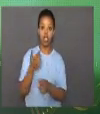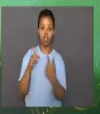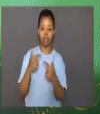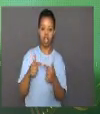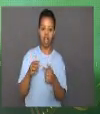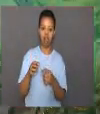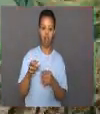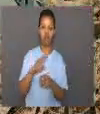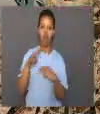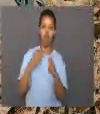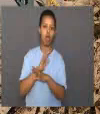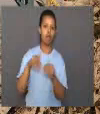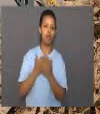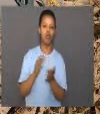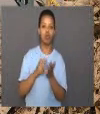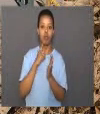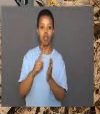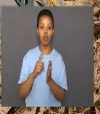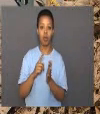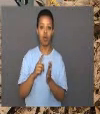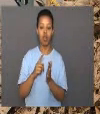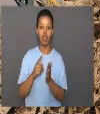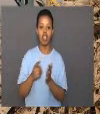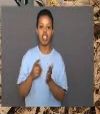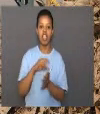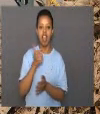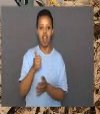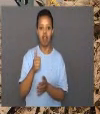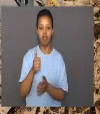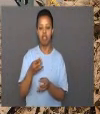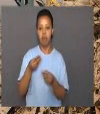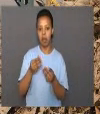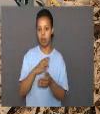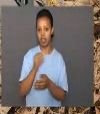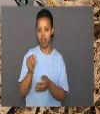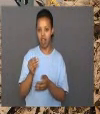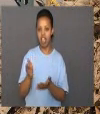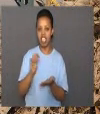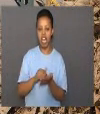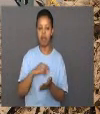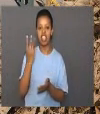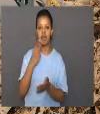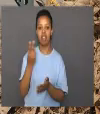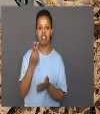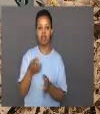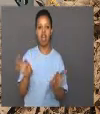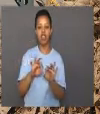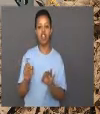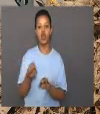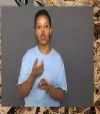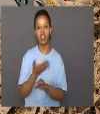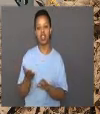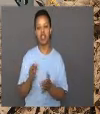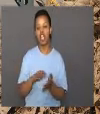around the world, utilizing methods of recycling and decomposing may become